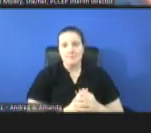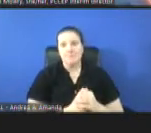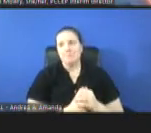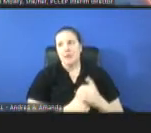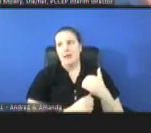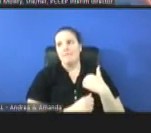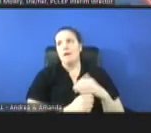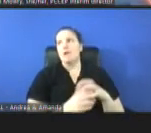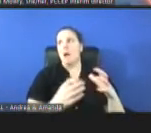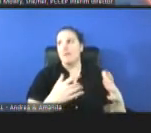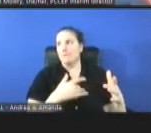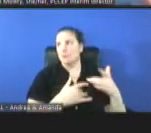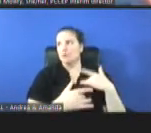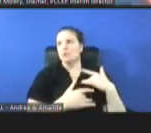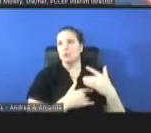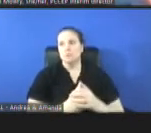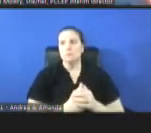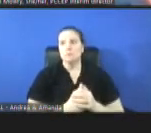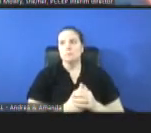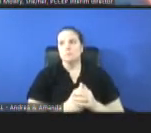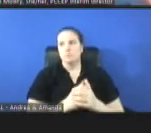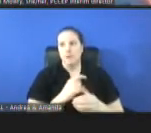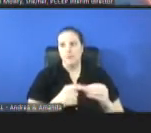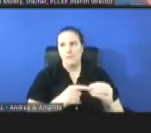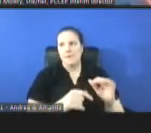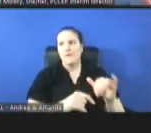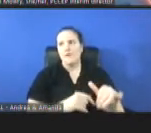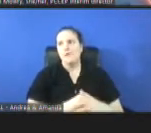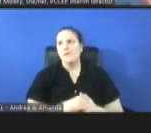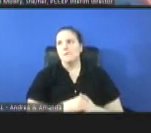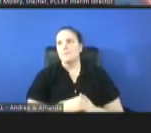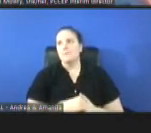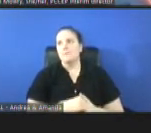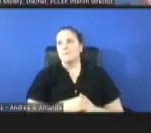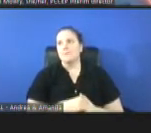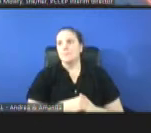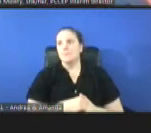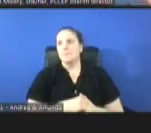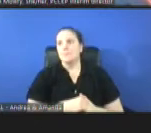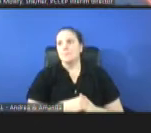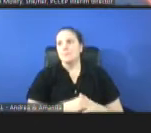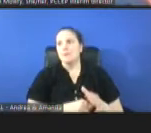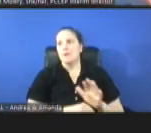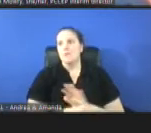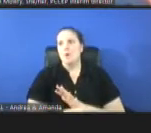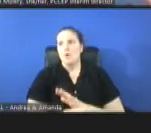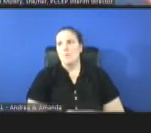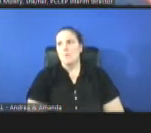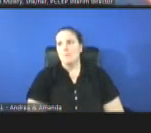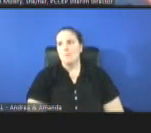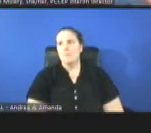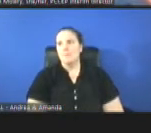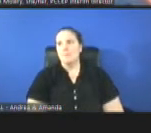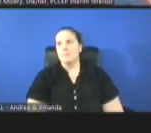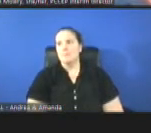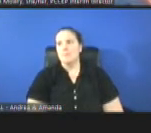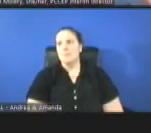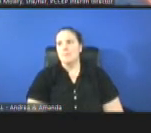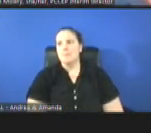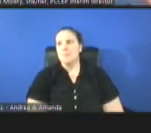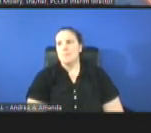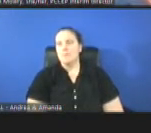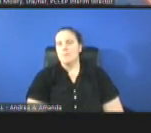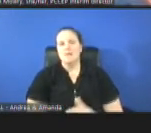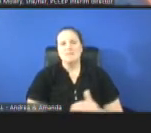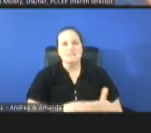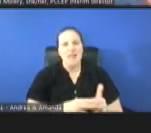have a lot of concerns about this and about this entire, not just the slides and